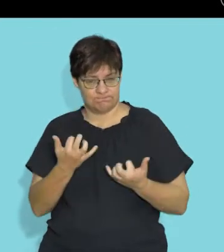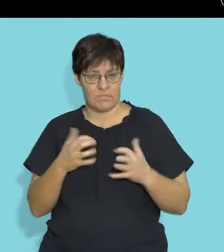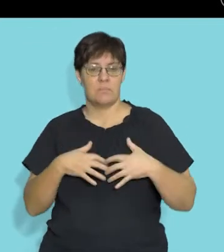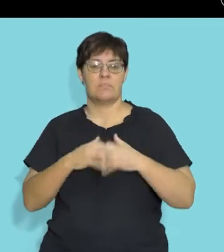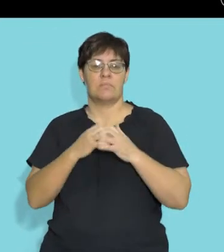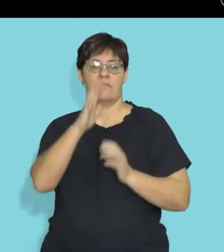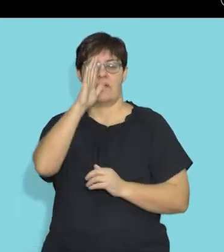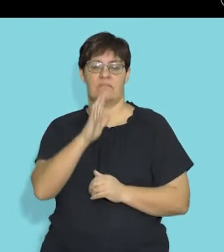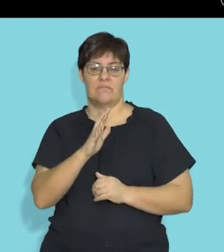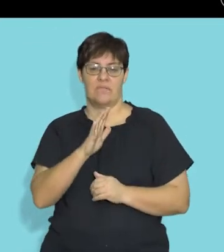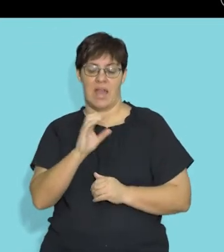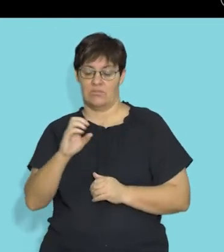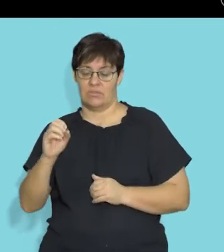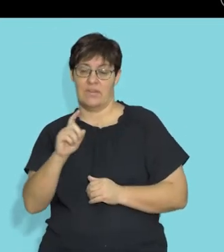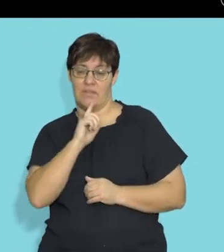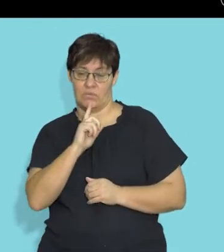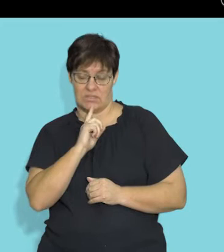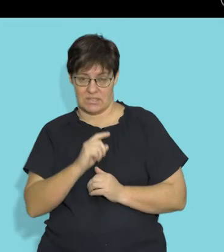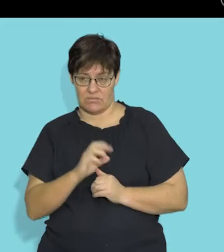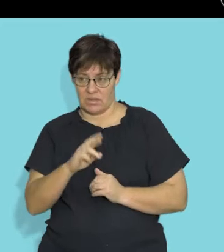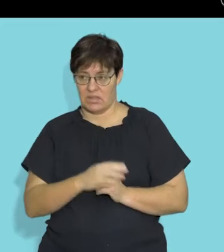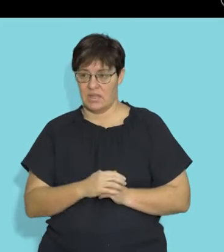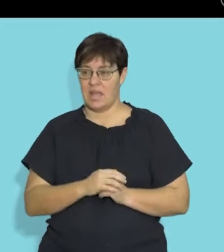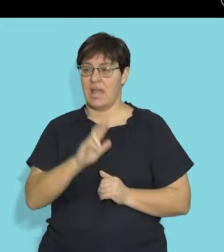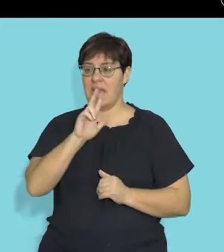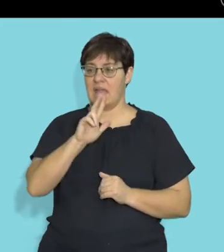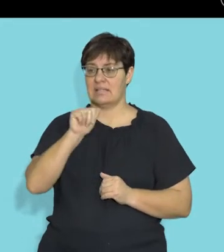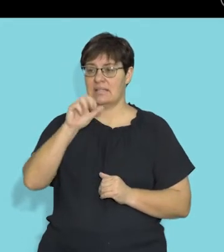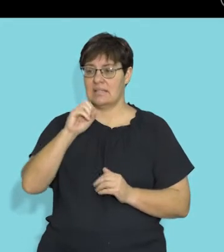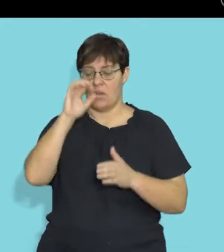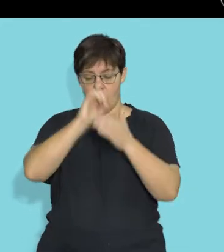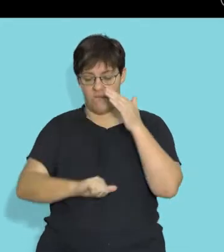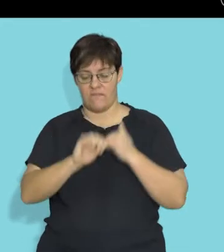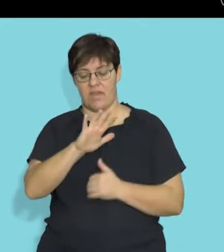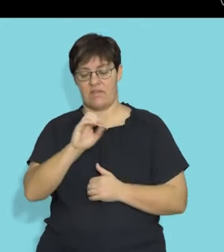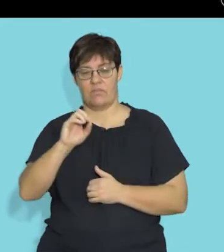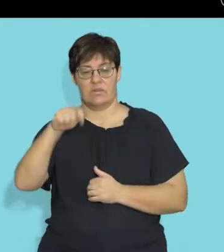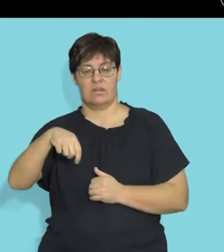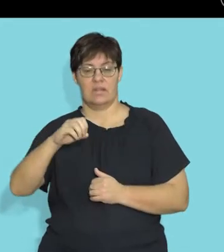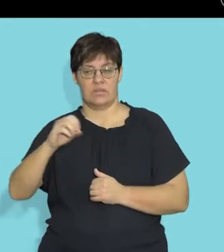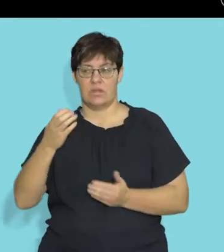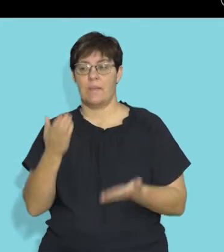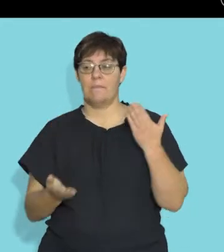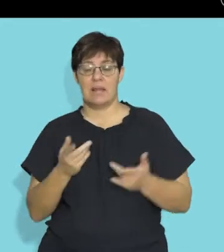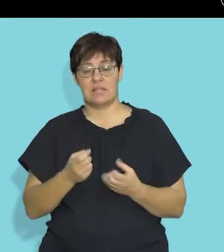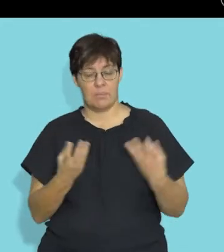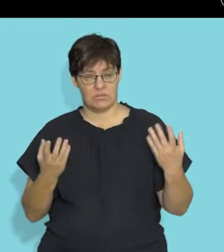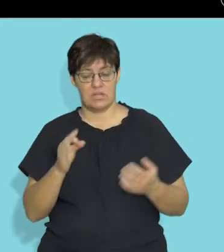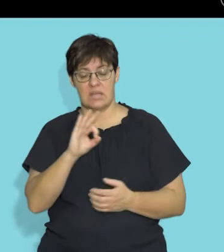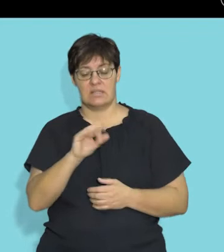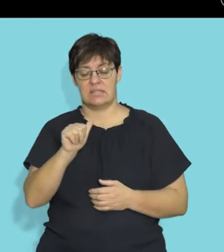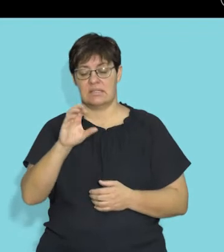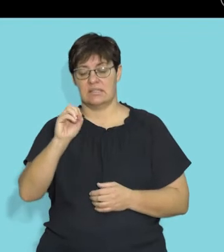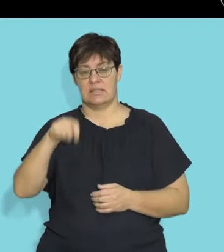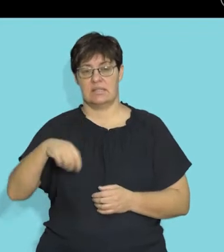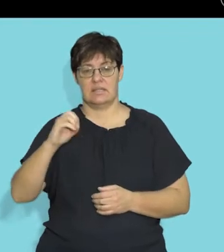be 500,000 Rand. 860 minus the 500,000 Rand will give me a balance or a gross profit